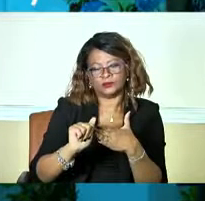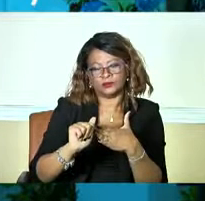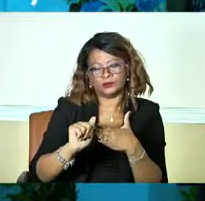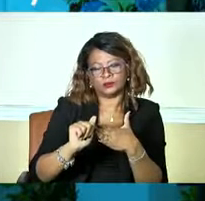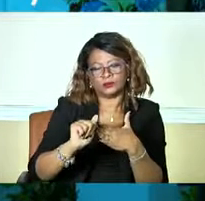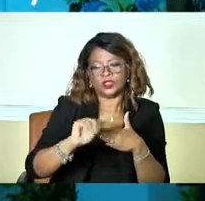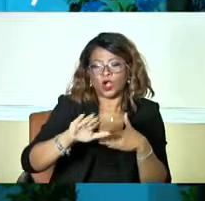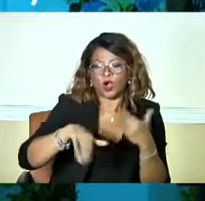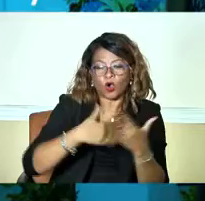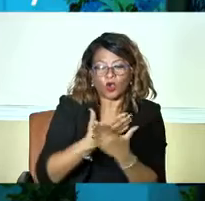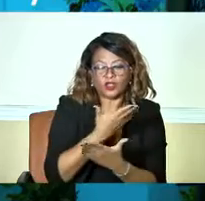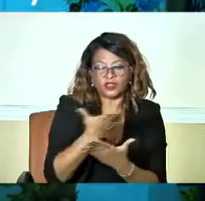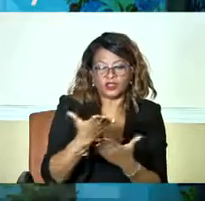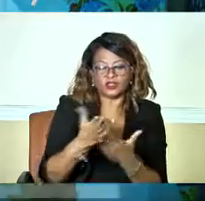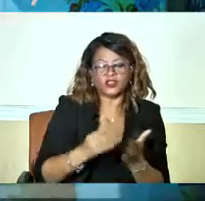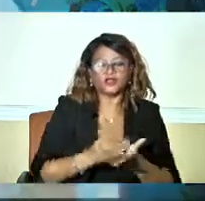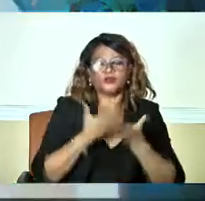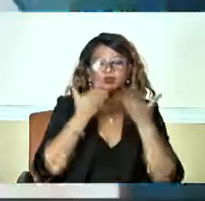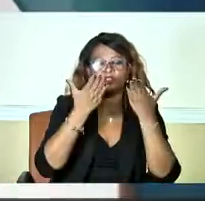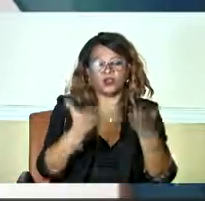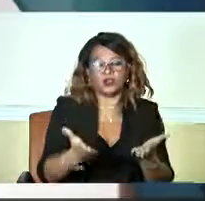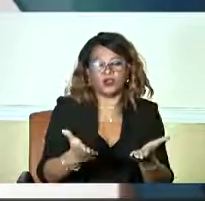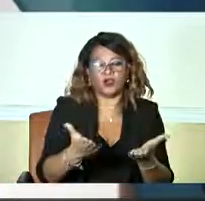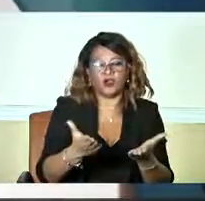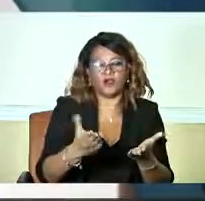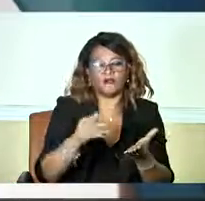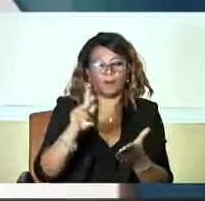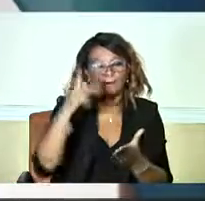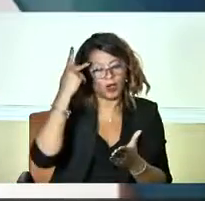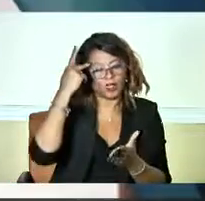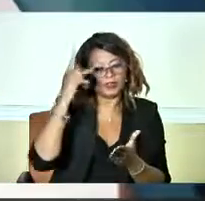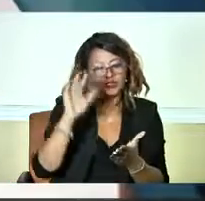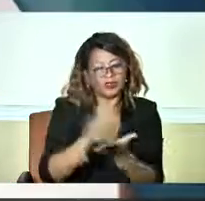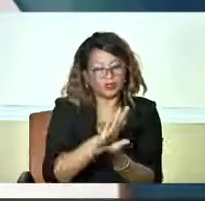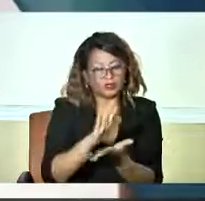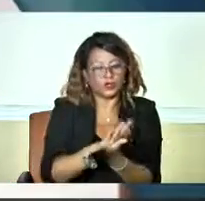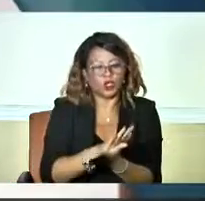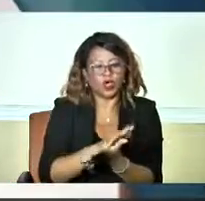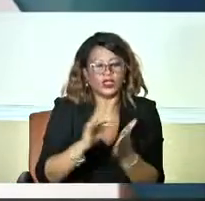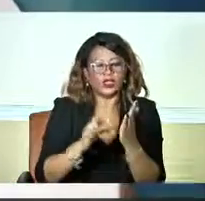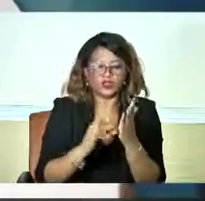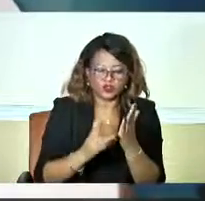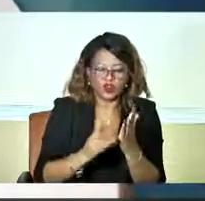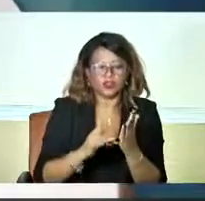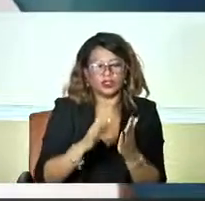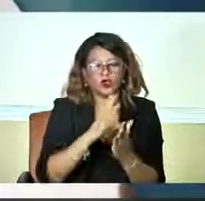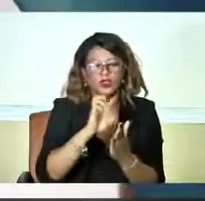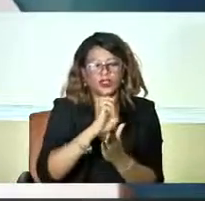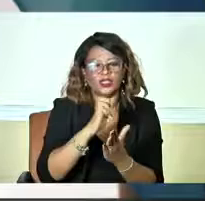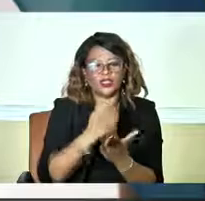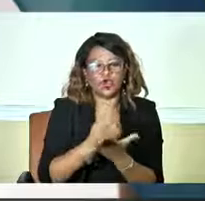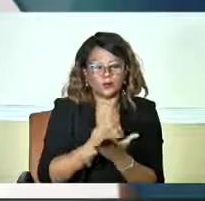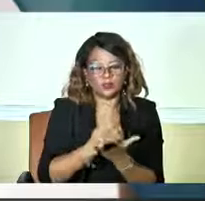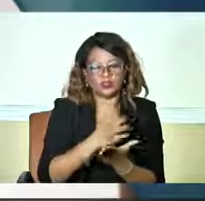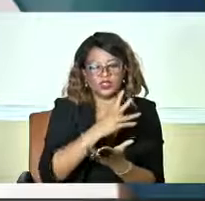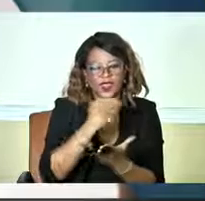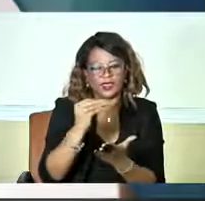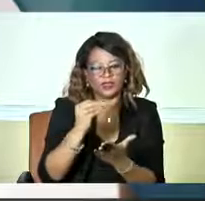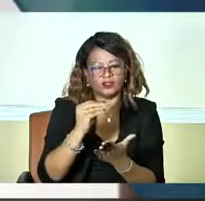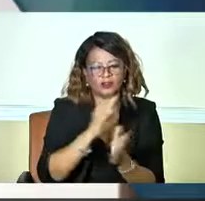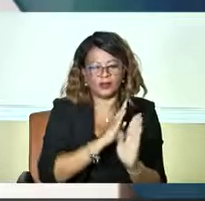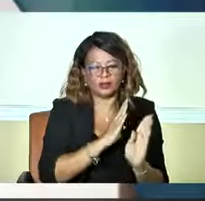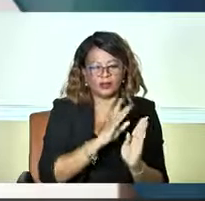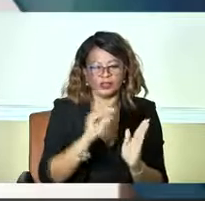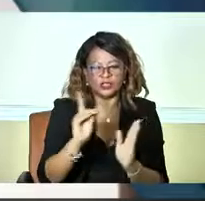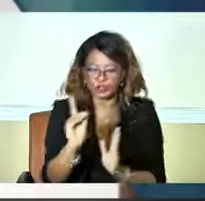Undergirding all this is the presentation of a policy statement on electronic commerce or e-commerce and the